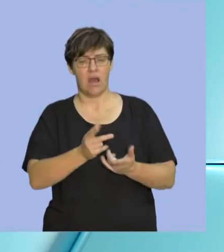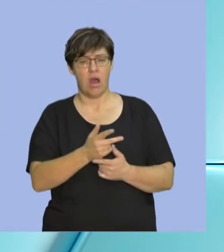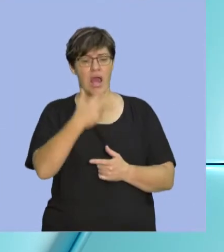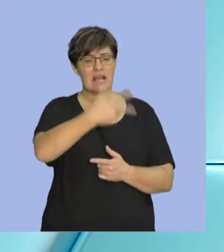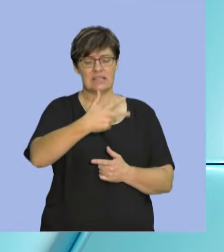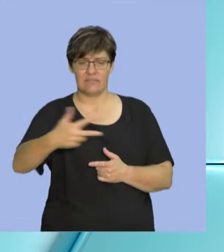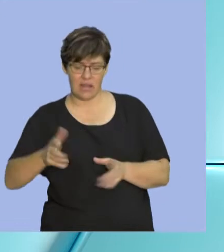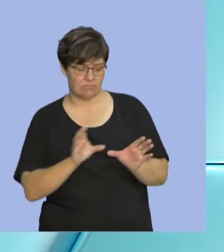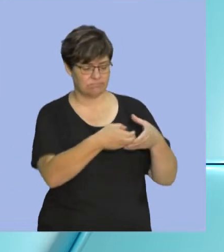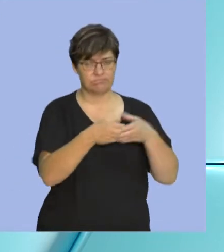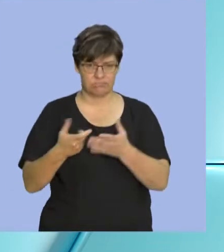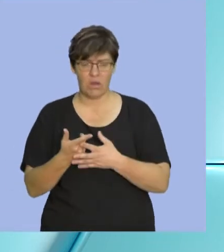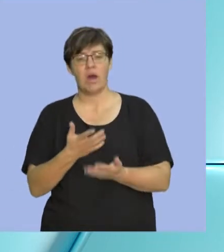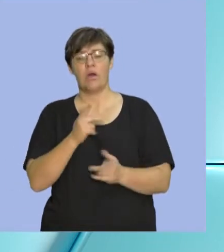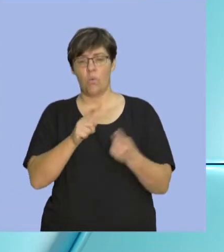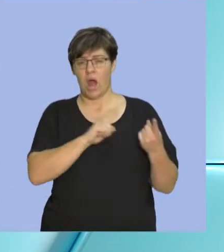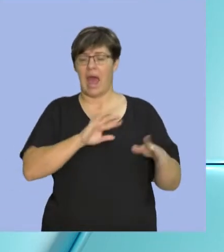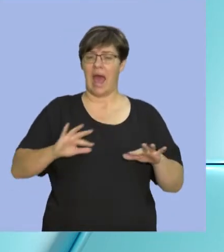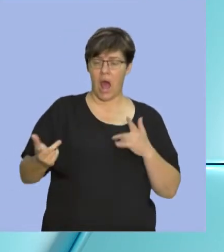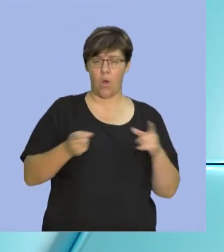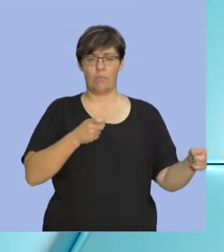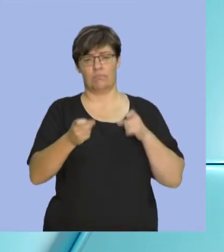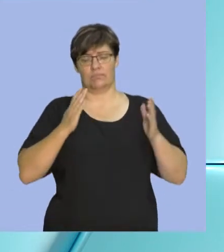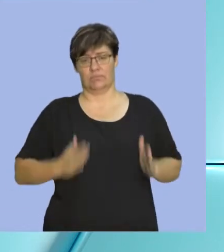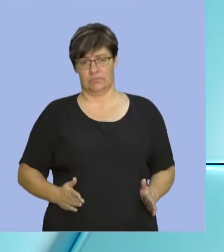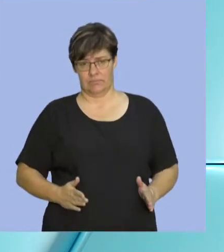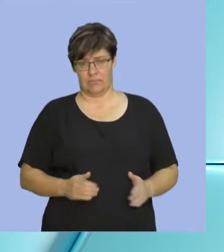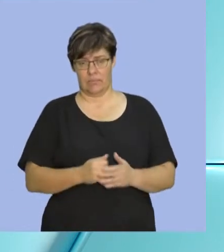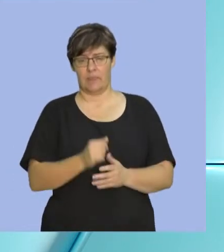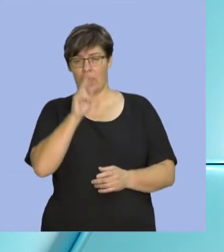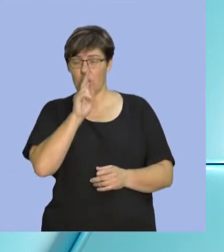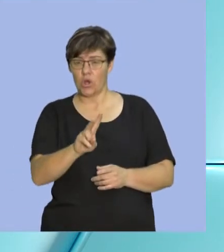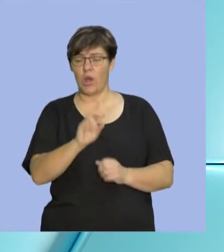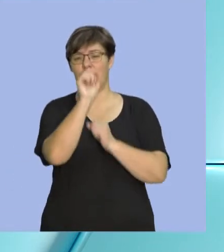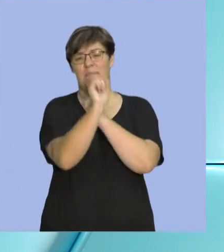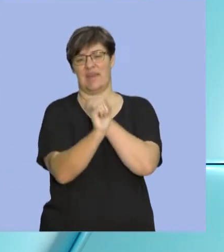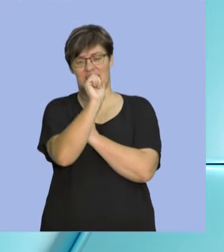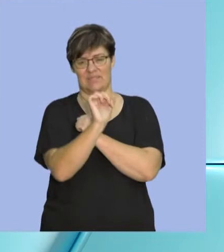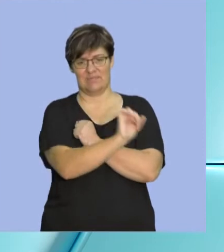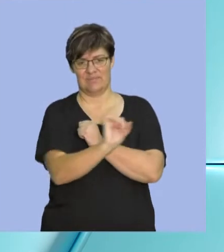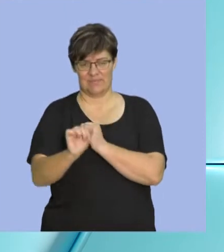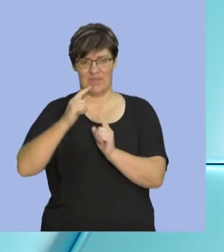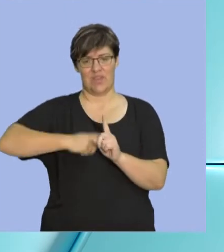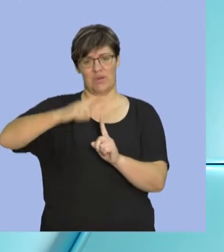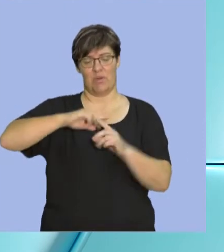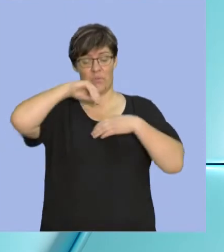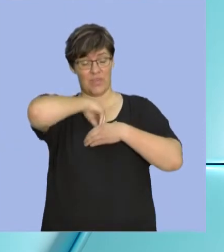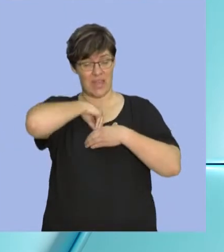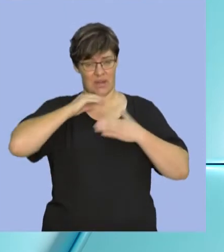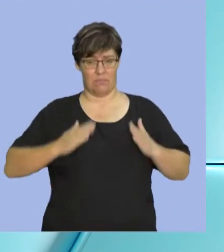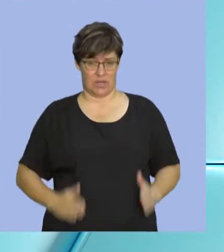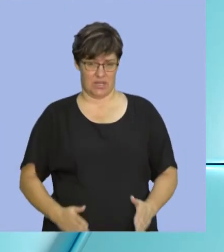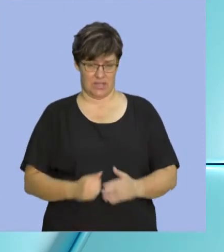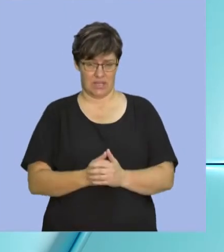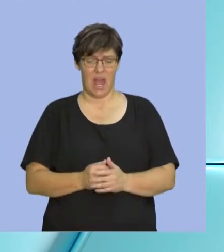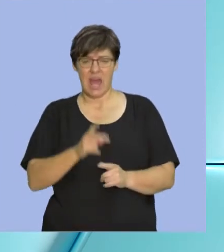on their ability to control their body temperatures. We will look at then the mechanisms of thermoregulation in the body, and then we'll attempt to look at